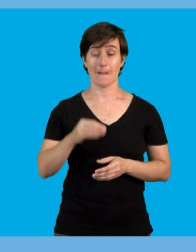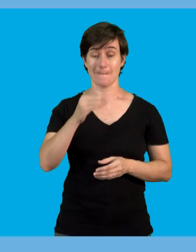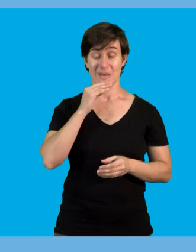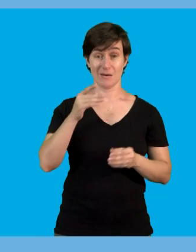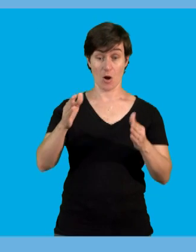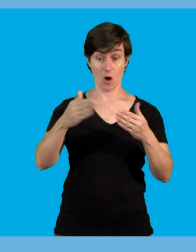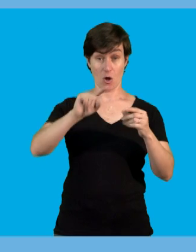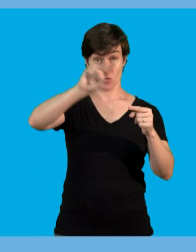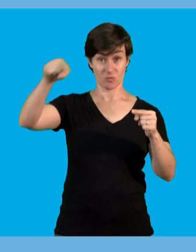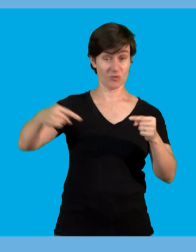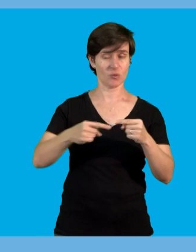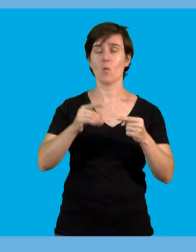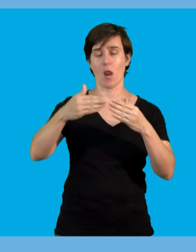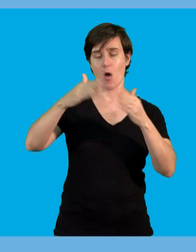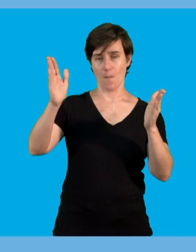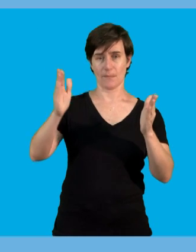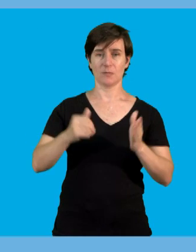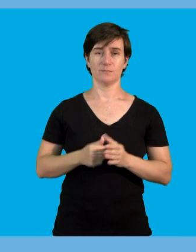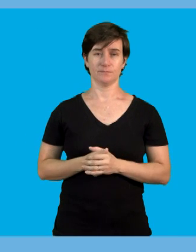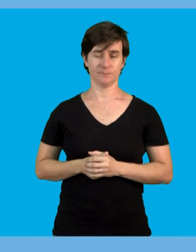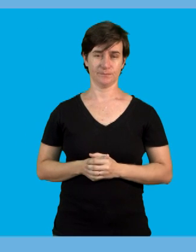opening the circuit.